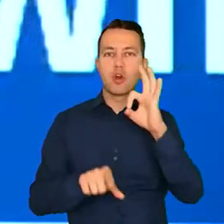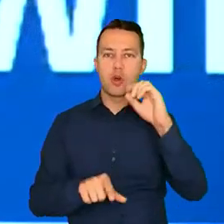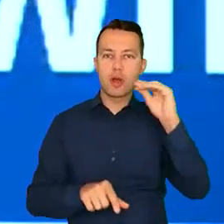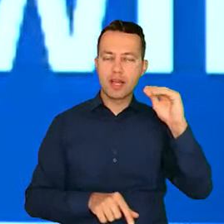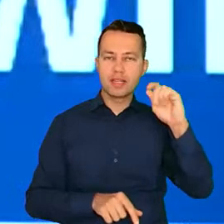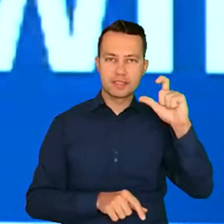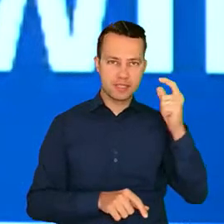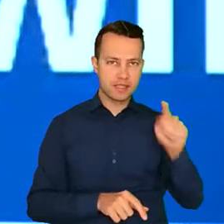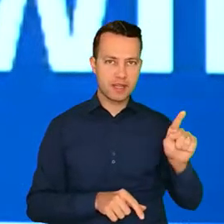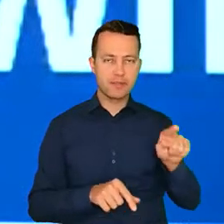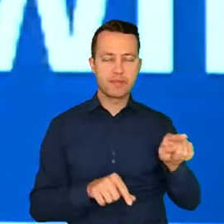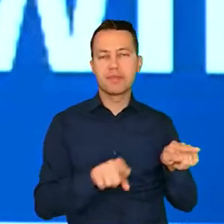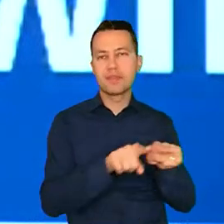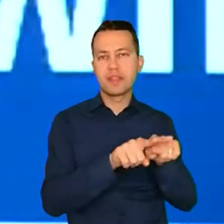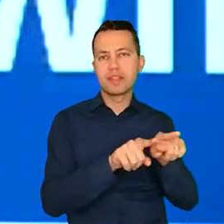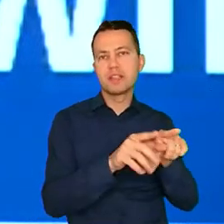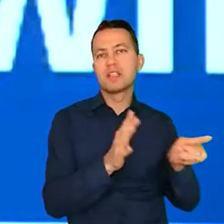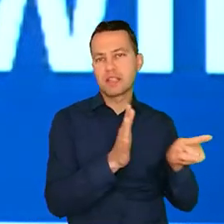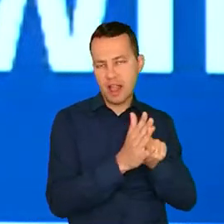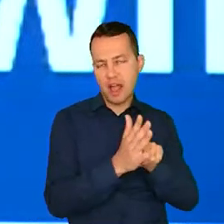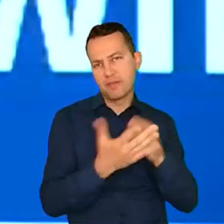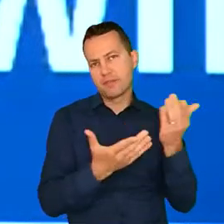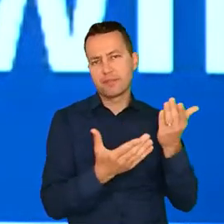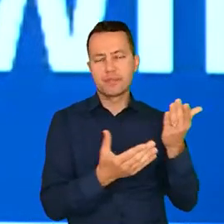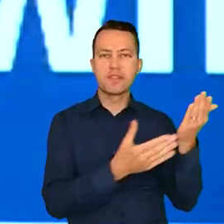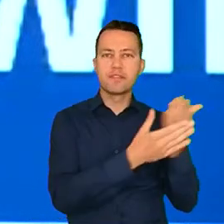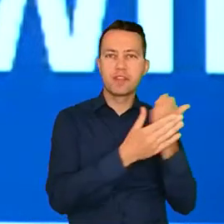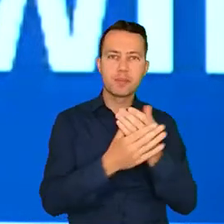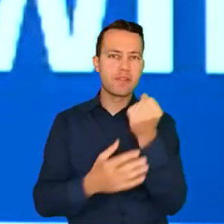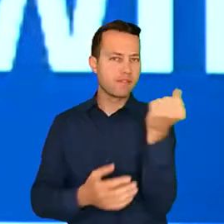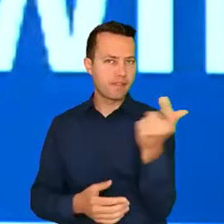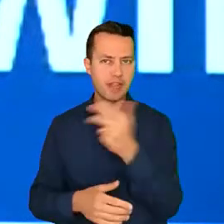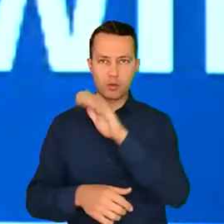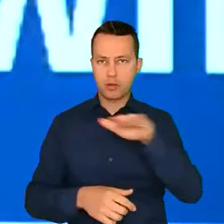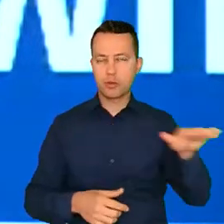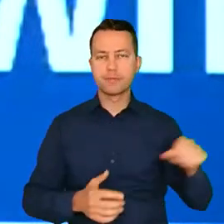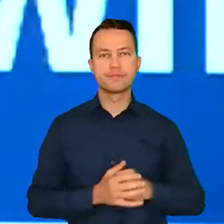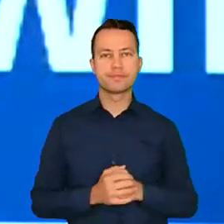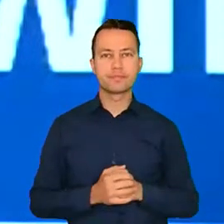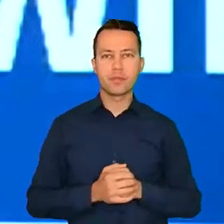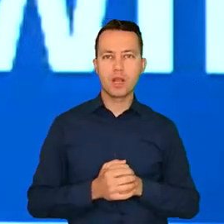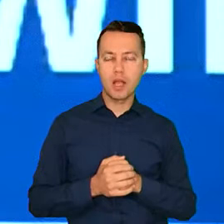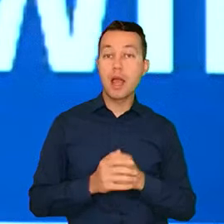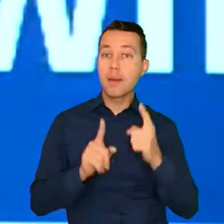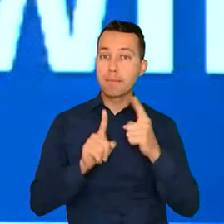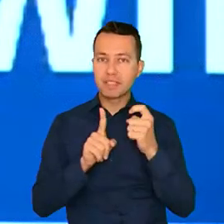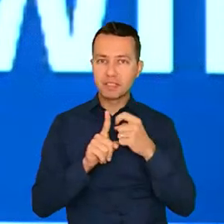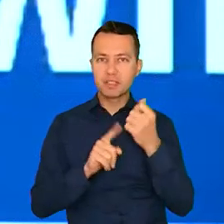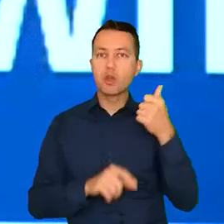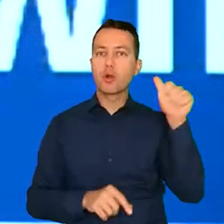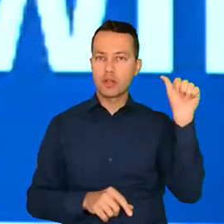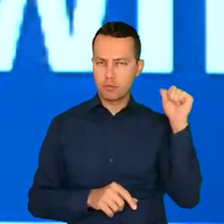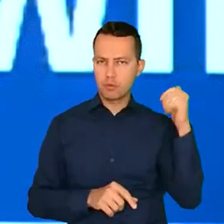guidelines for business and human rights, or guidelines for